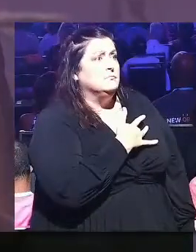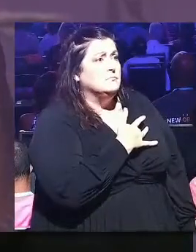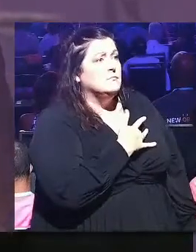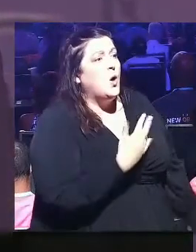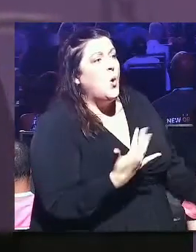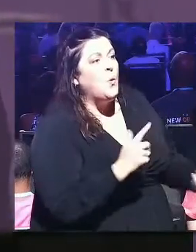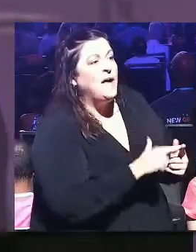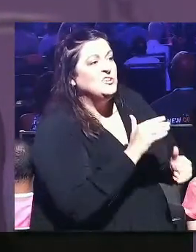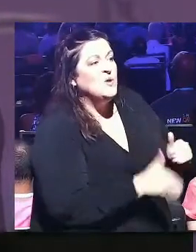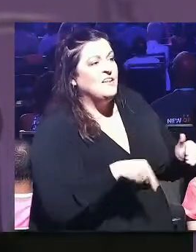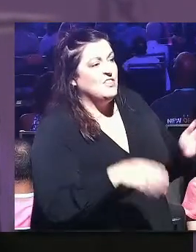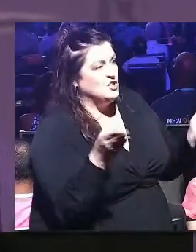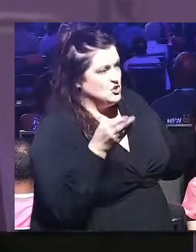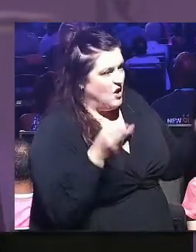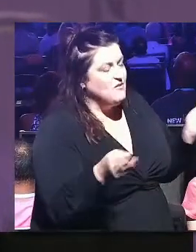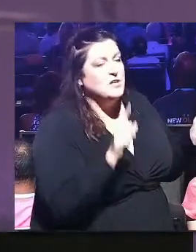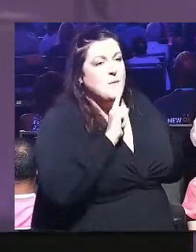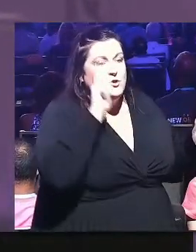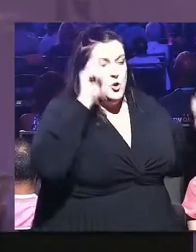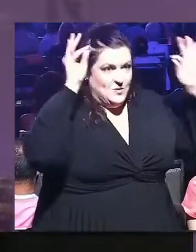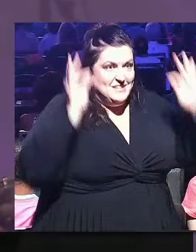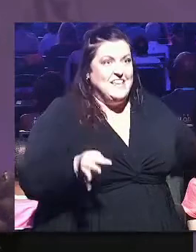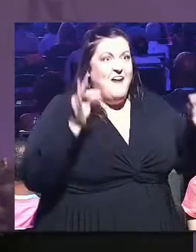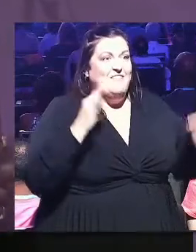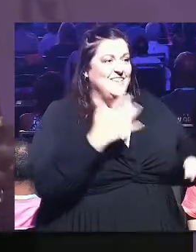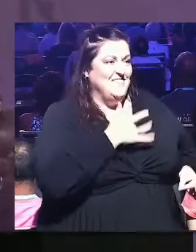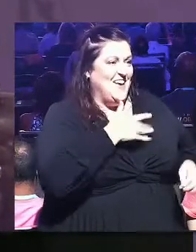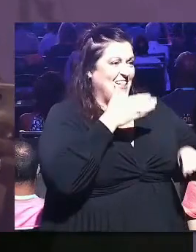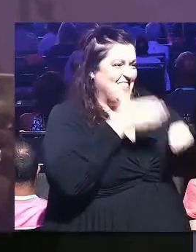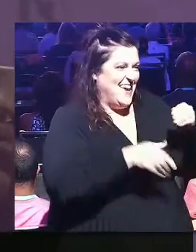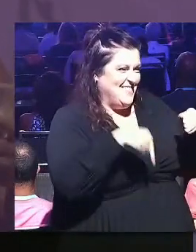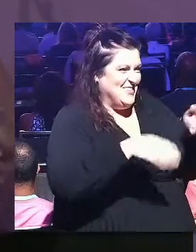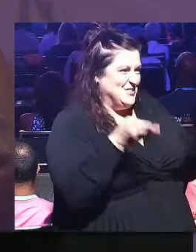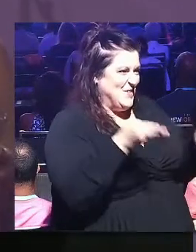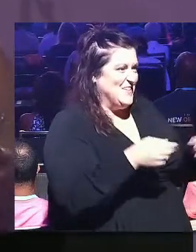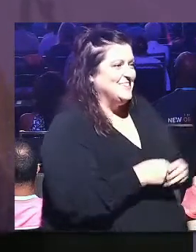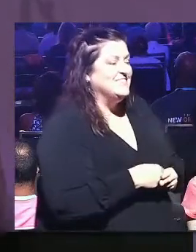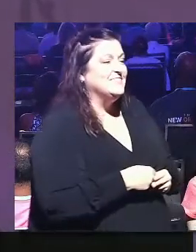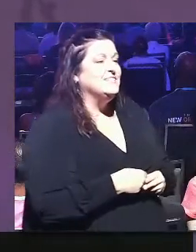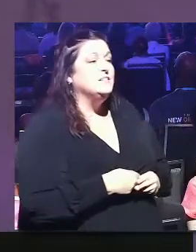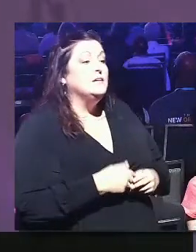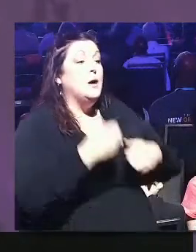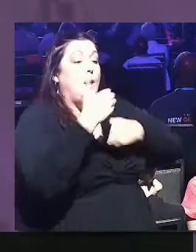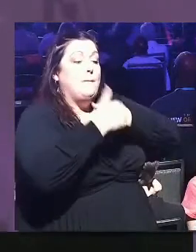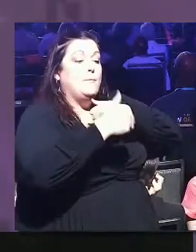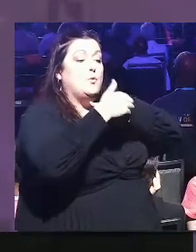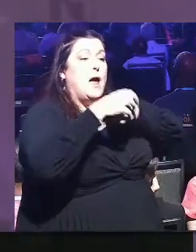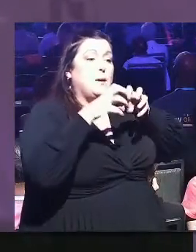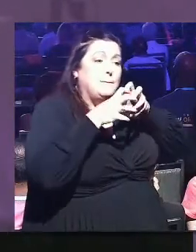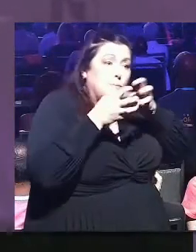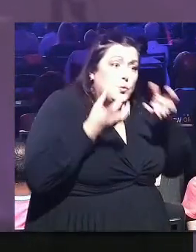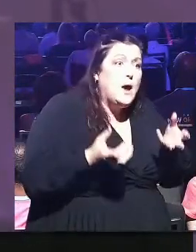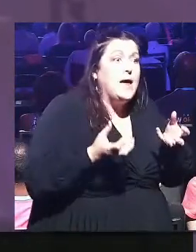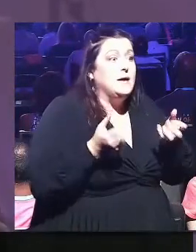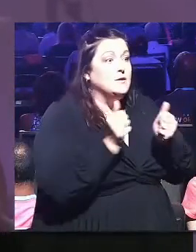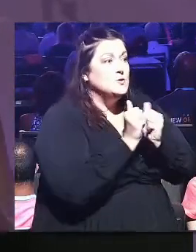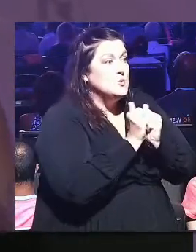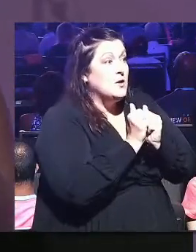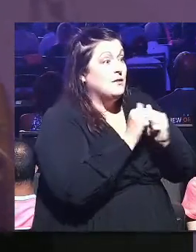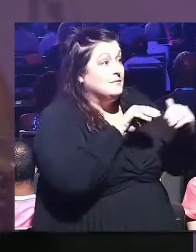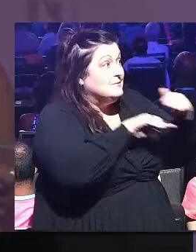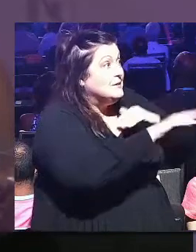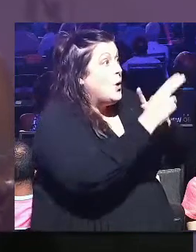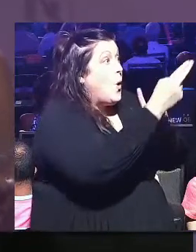wait till the end of service. I'm sure you will be. Amen. The breaking of bread together, going in the